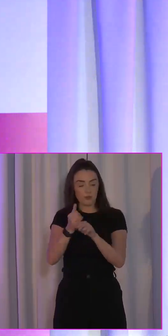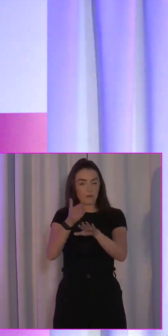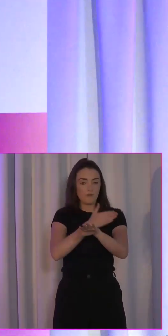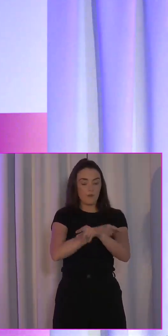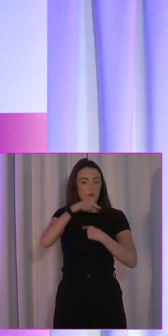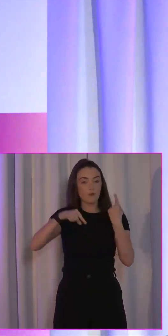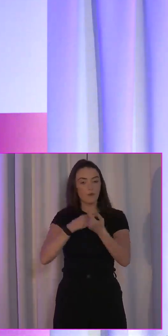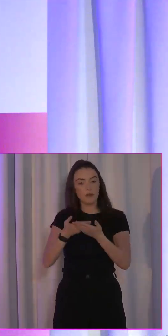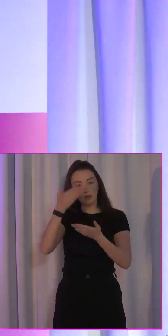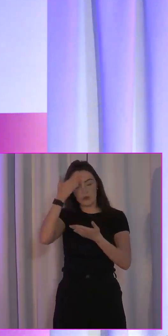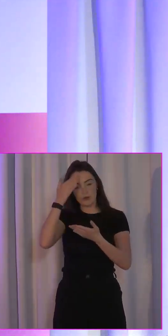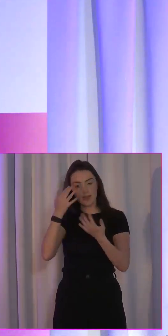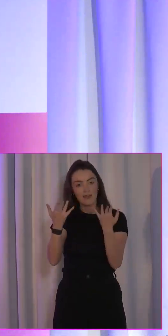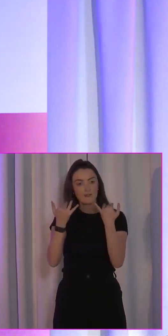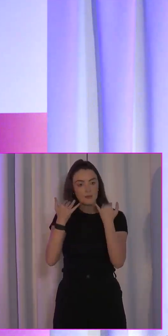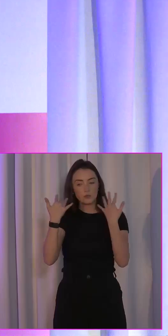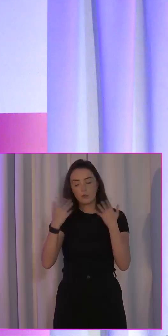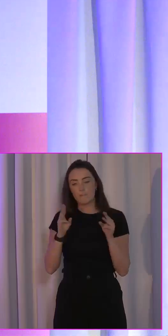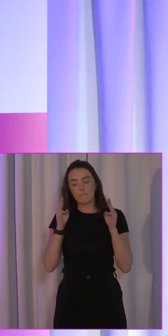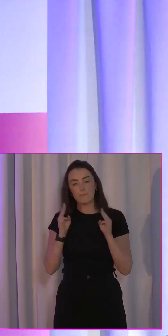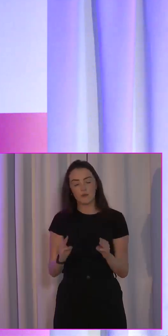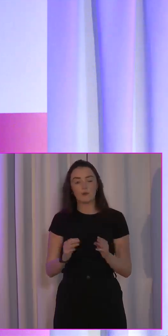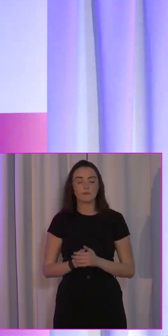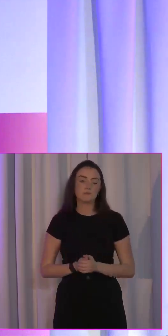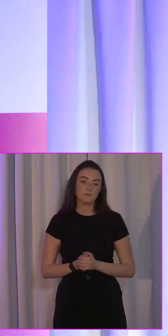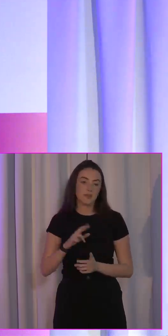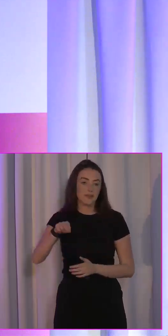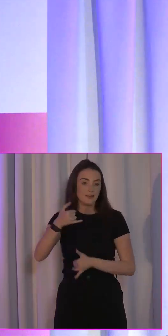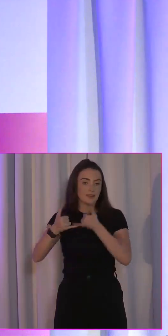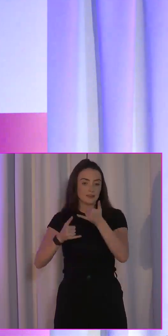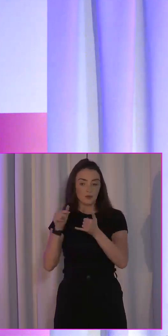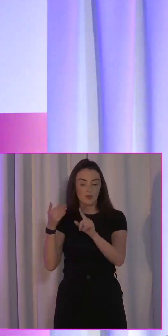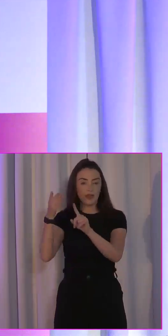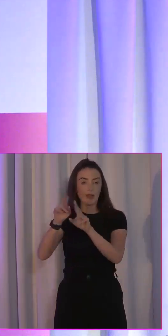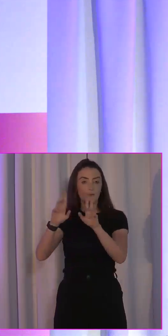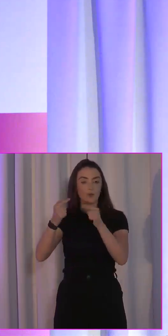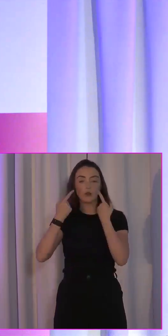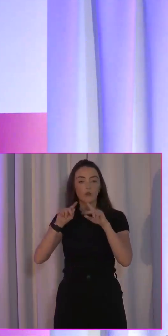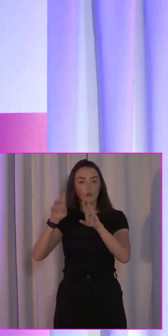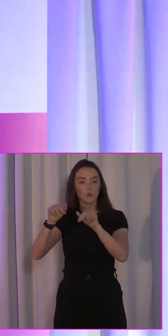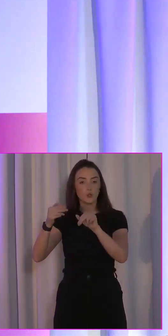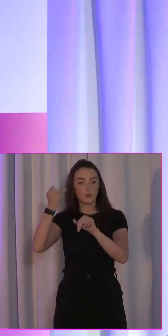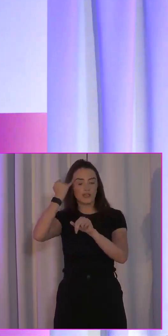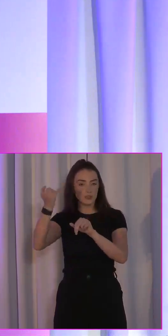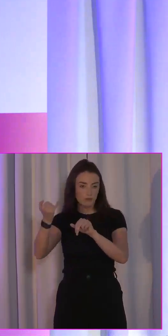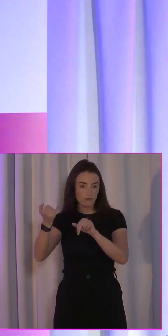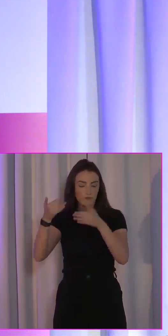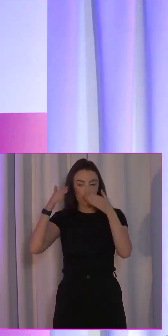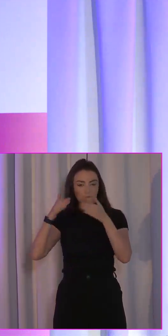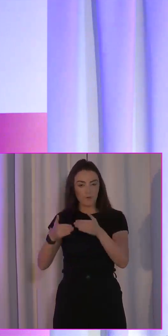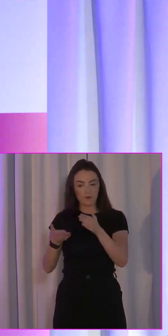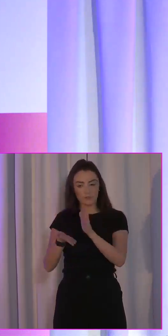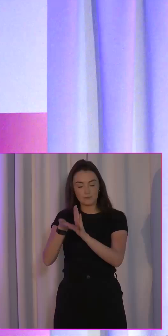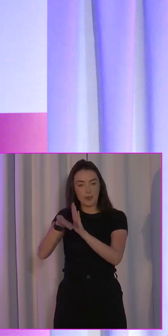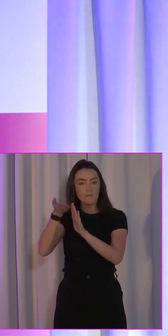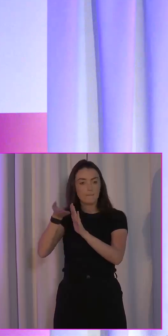we learned that information is power. And next year, we aim to launch a new initiative focused on enhancing the